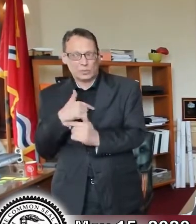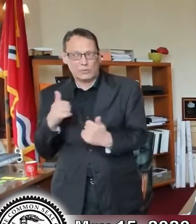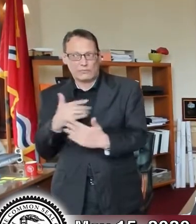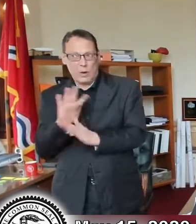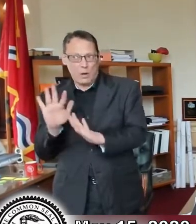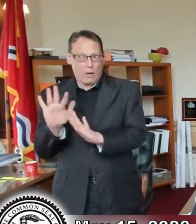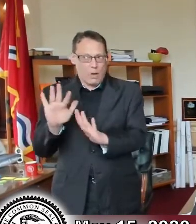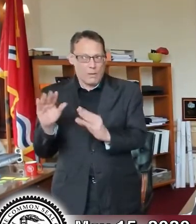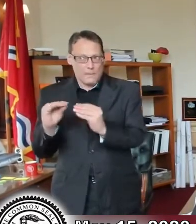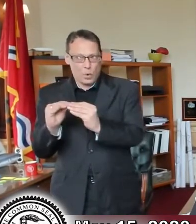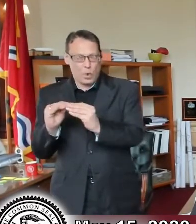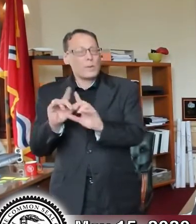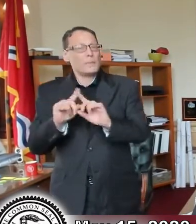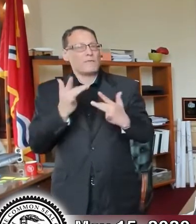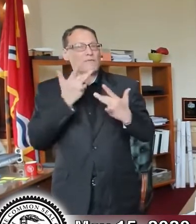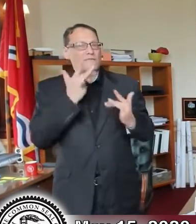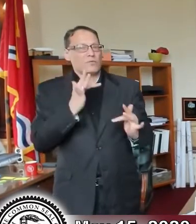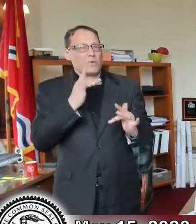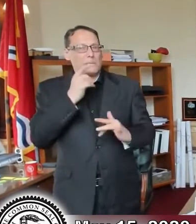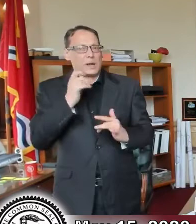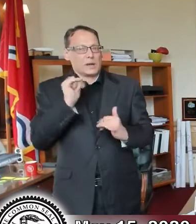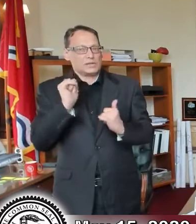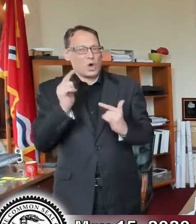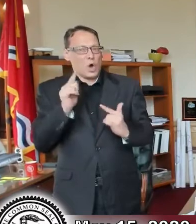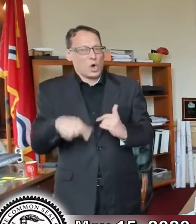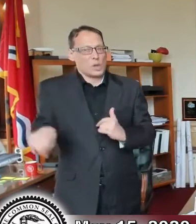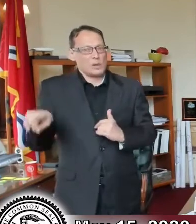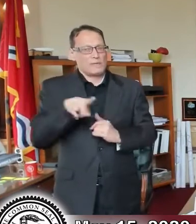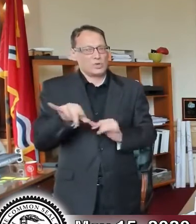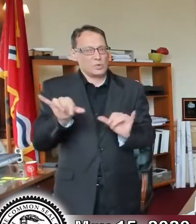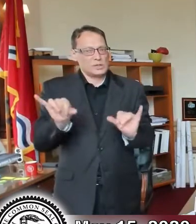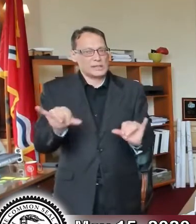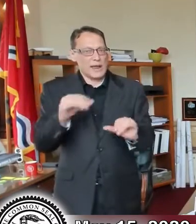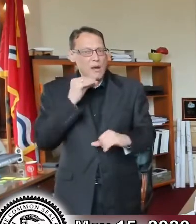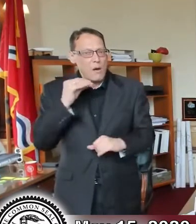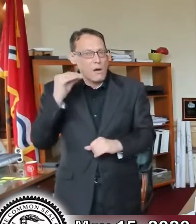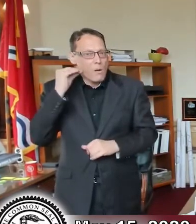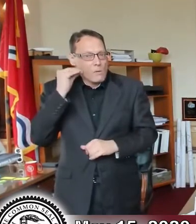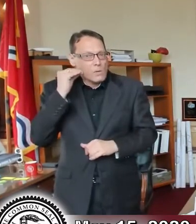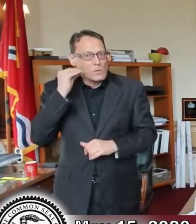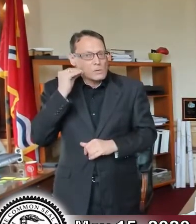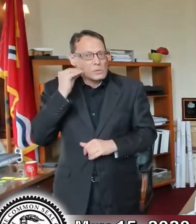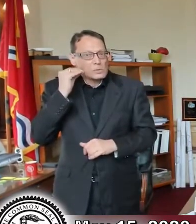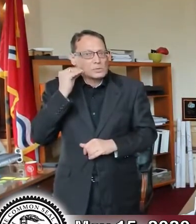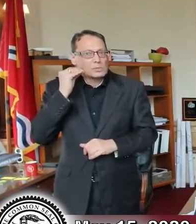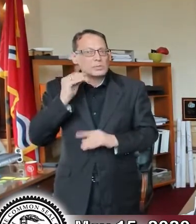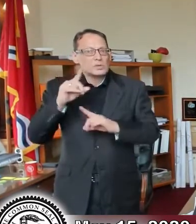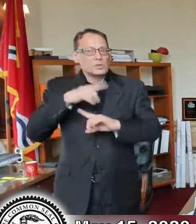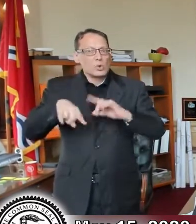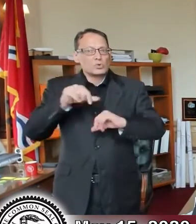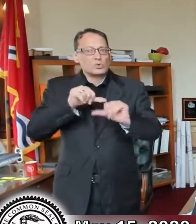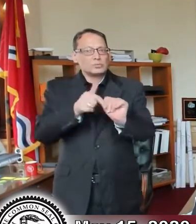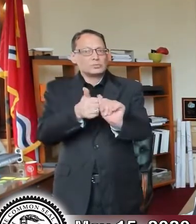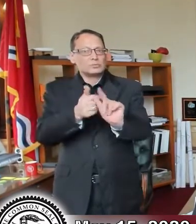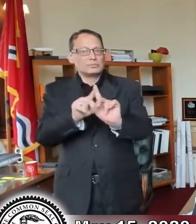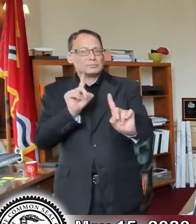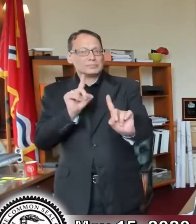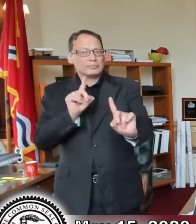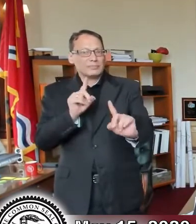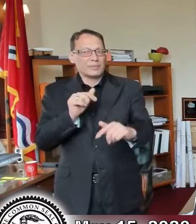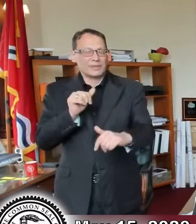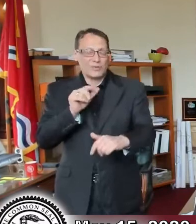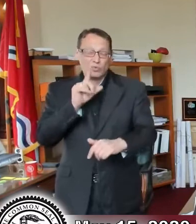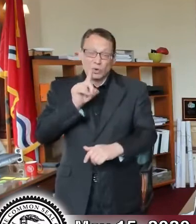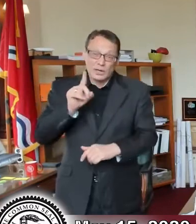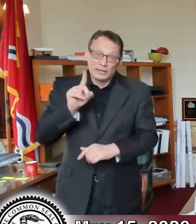cases. Fortunately, because of all of you who stayed home, who socially distanced, it wasn't as